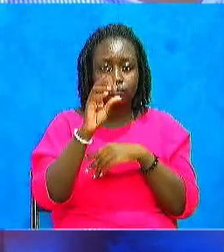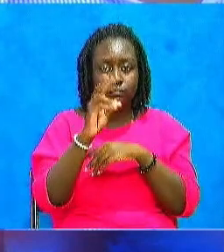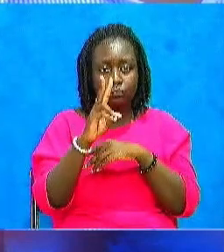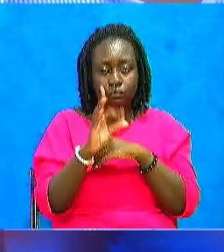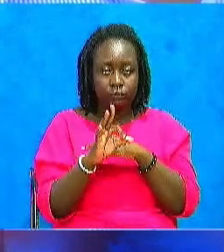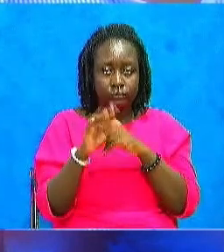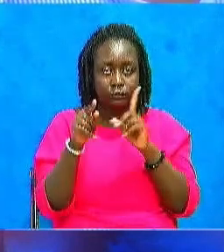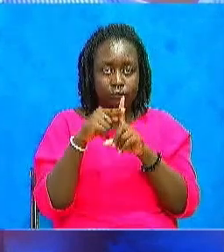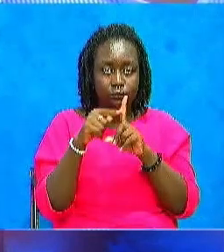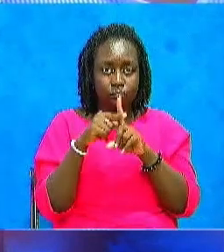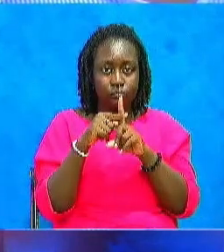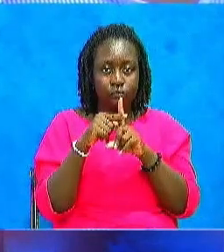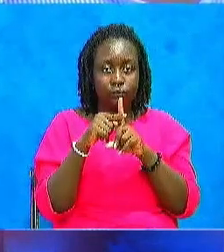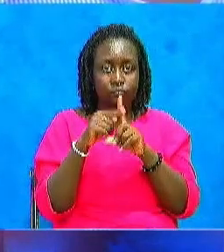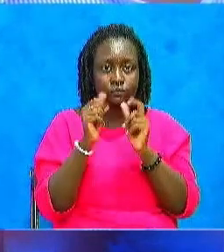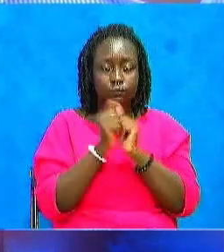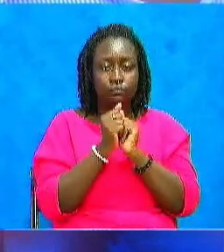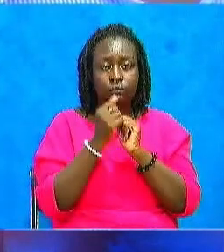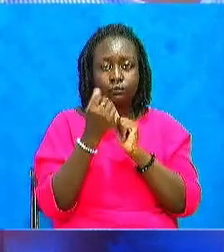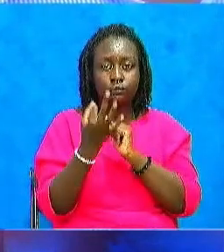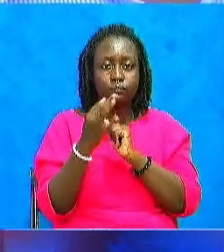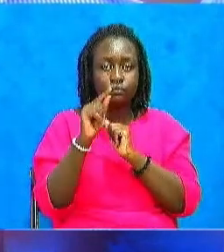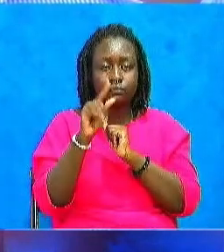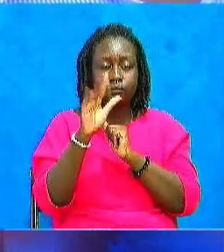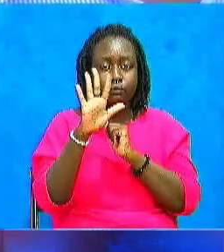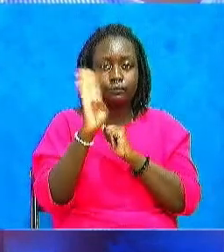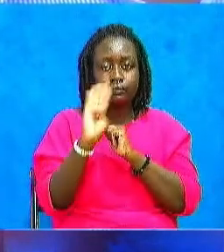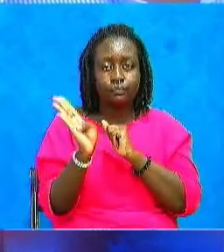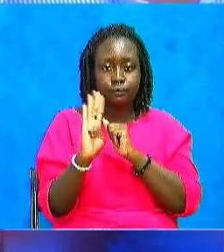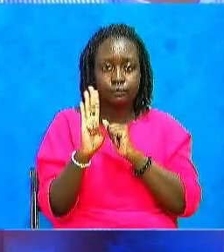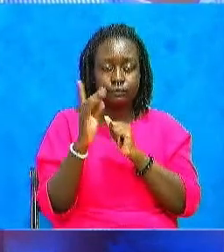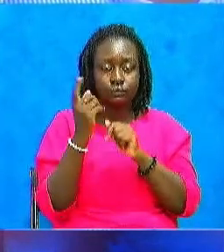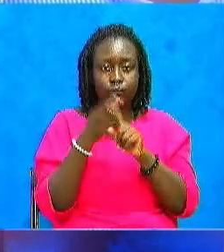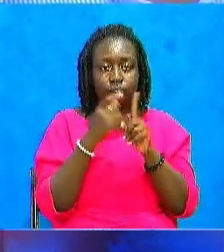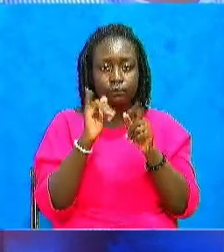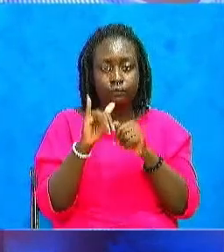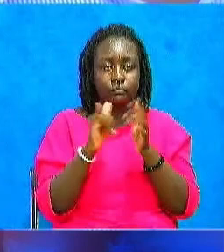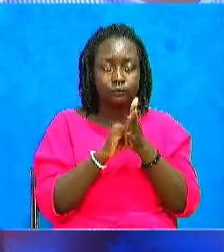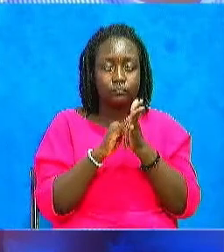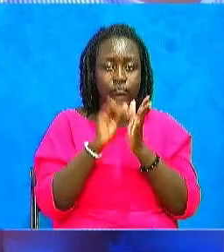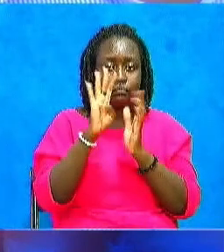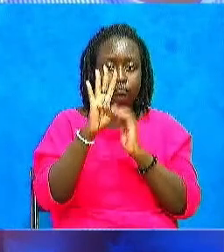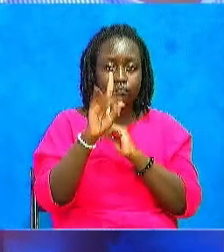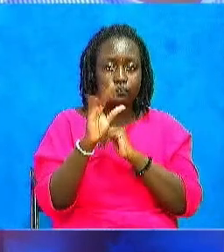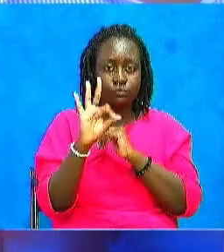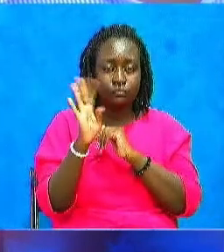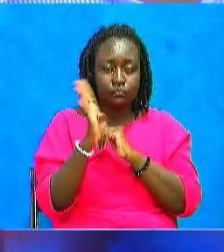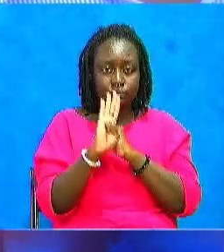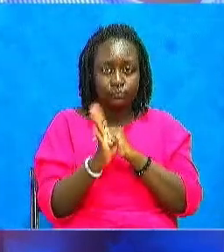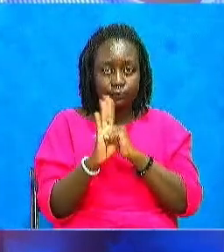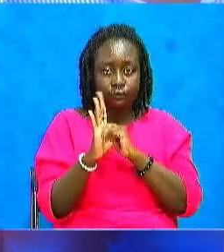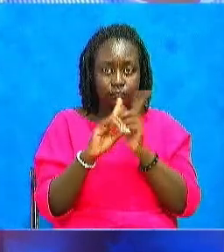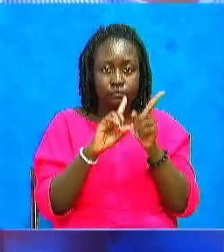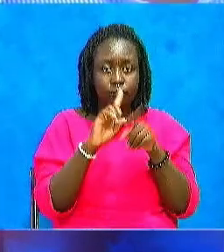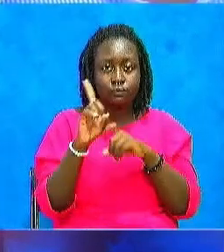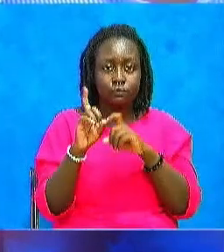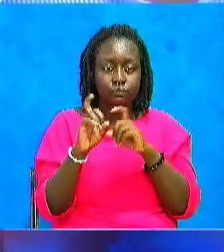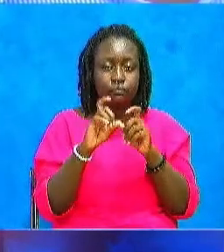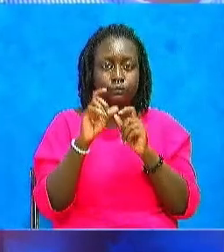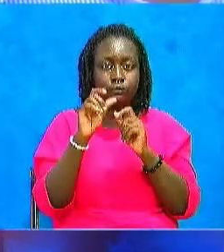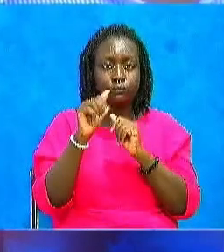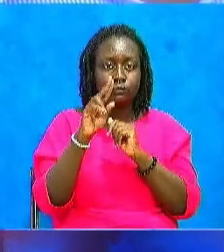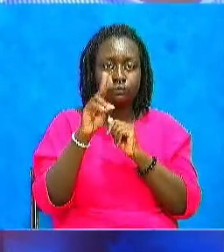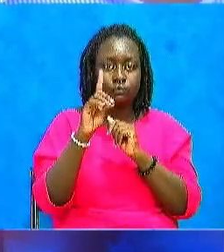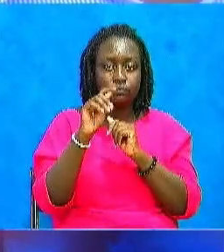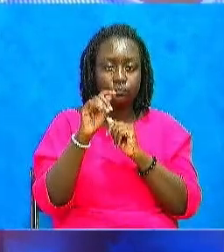2022-2023, the total expenditure was actually 13.5 billion. So out of that, 4.3 billion has been queried by the Auditor